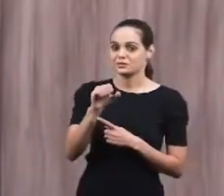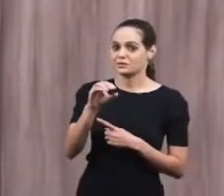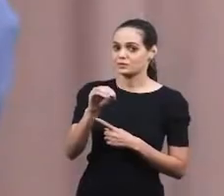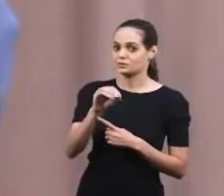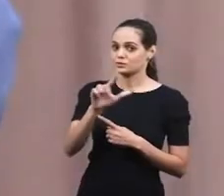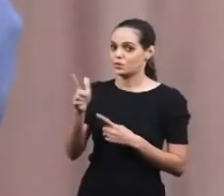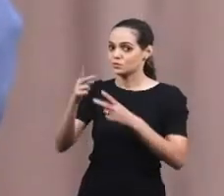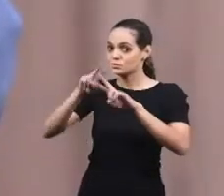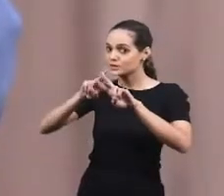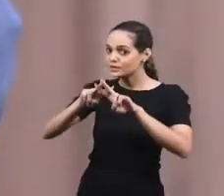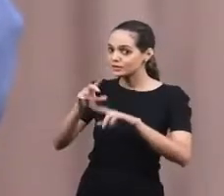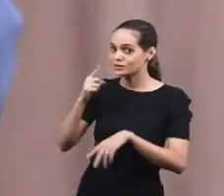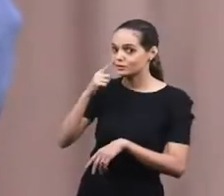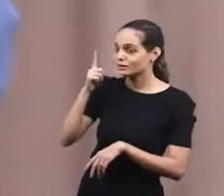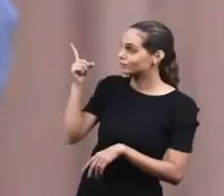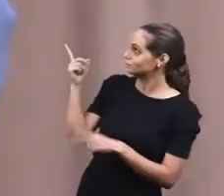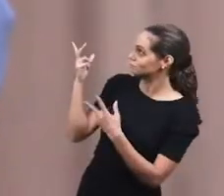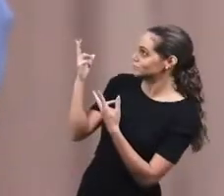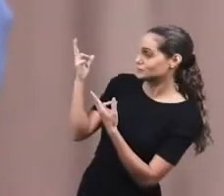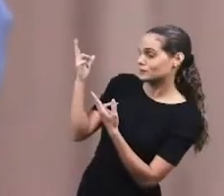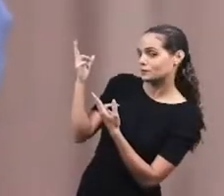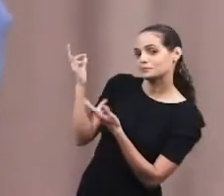E sharp.